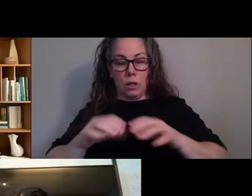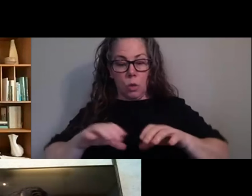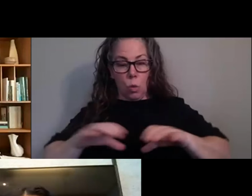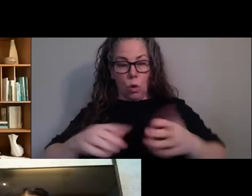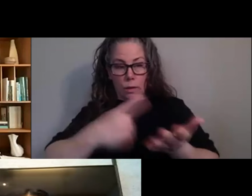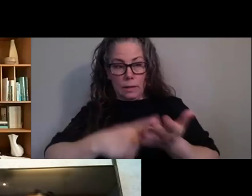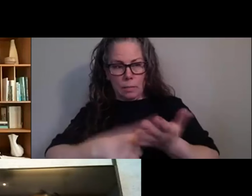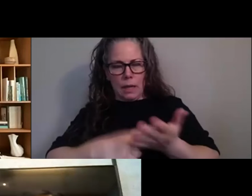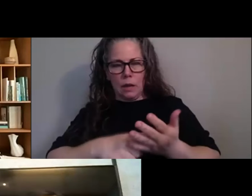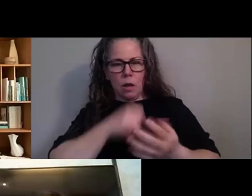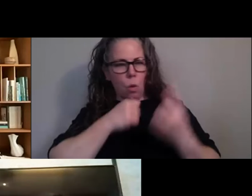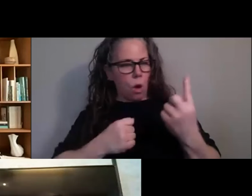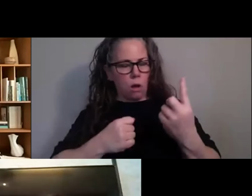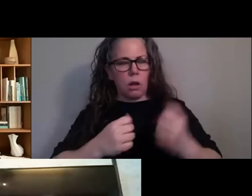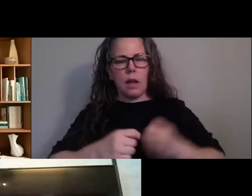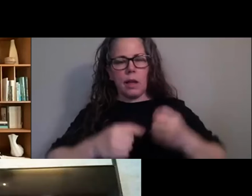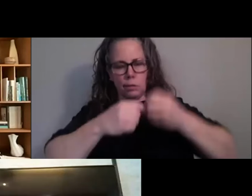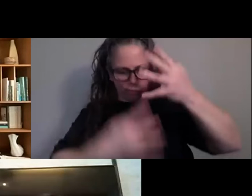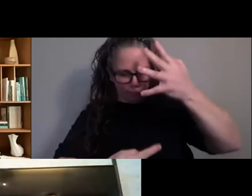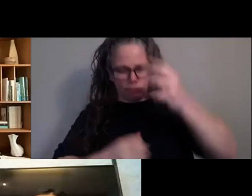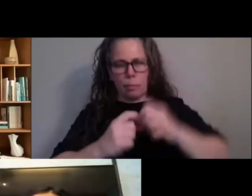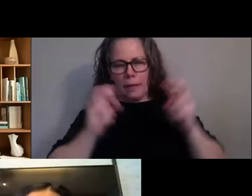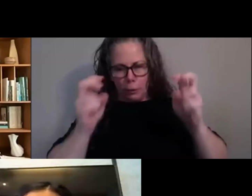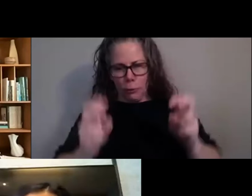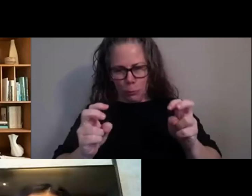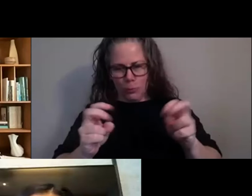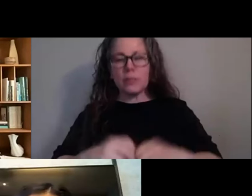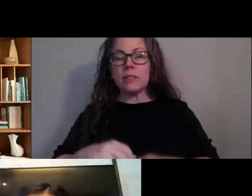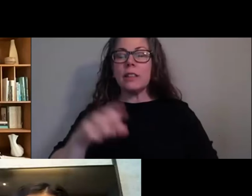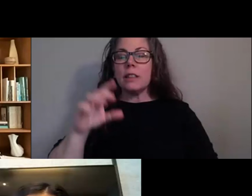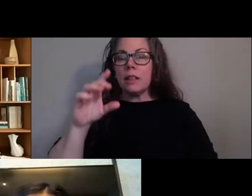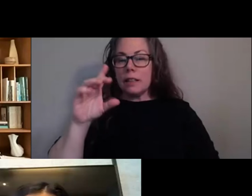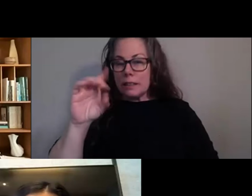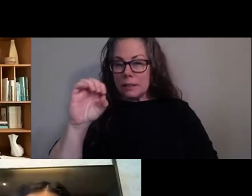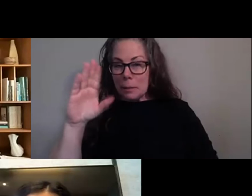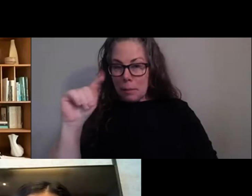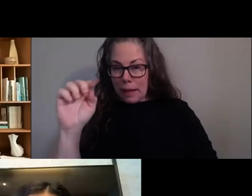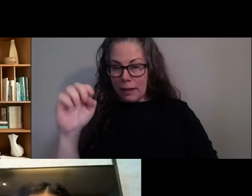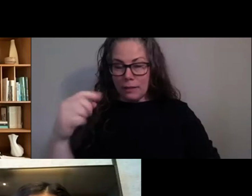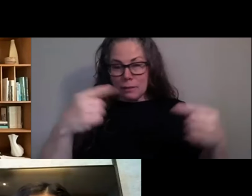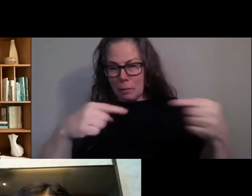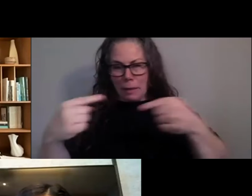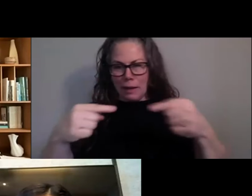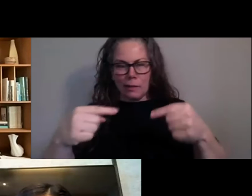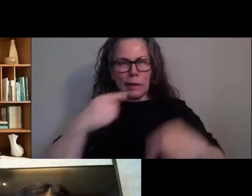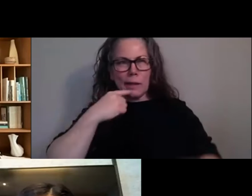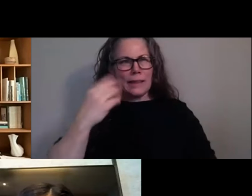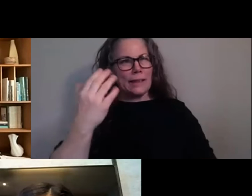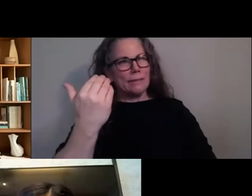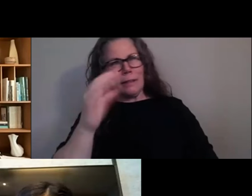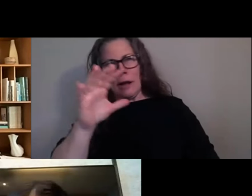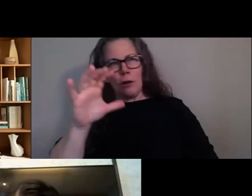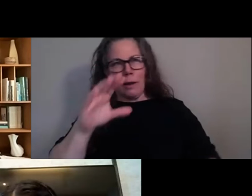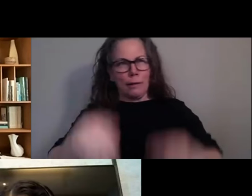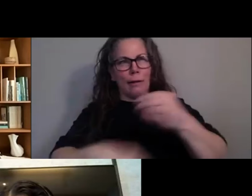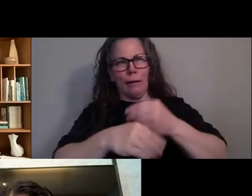debate, right? So the budget is a really good example of, there are some 1500 amendments.